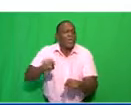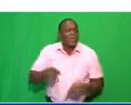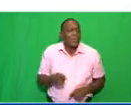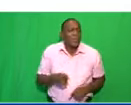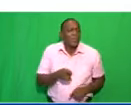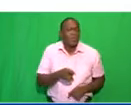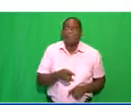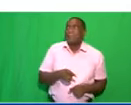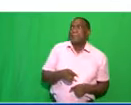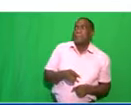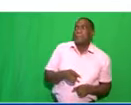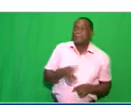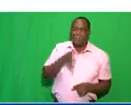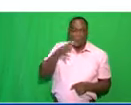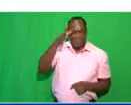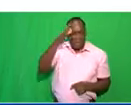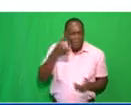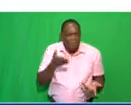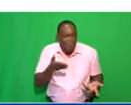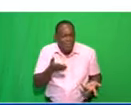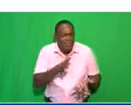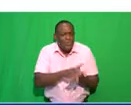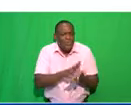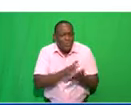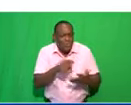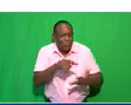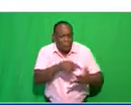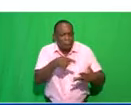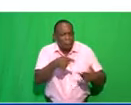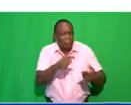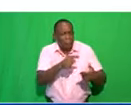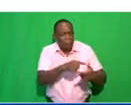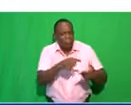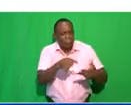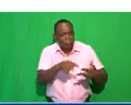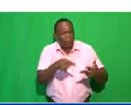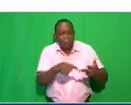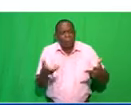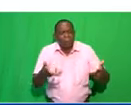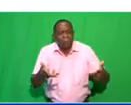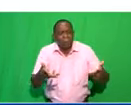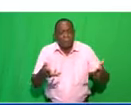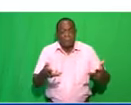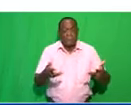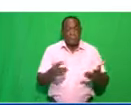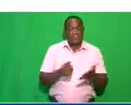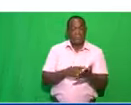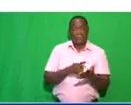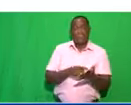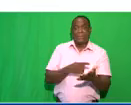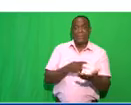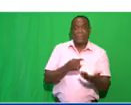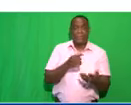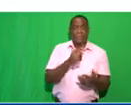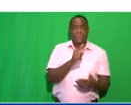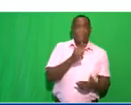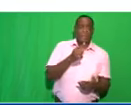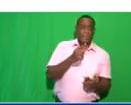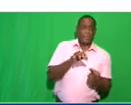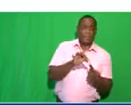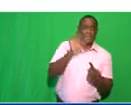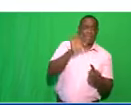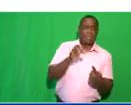And their options and their first choices and second choices and their no choices. And so we are, as a society, driven by an